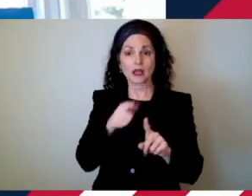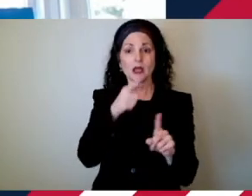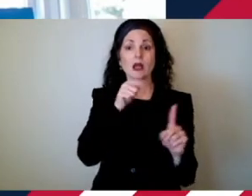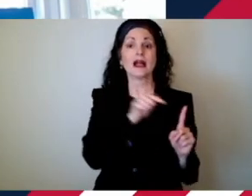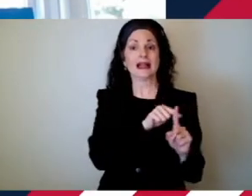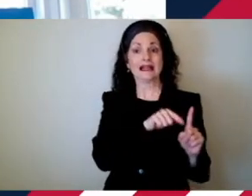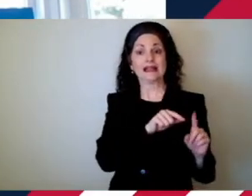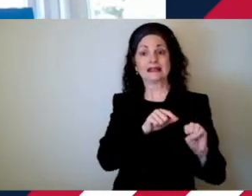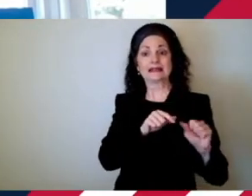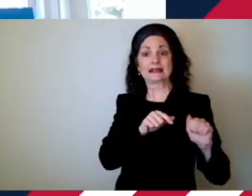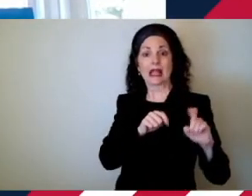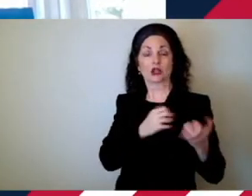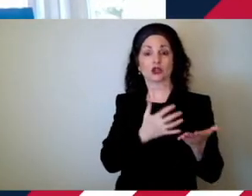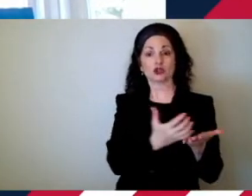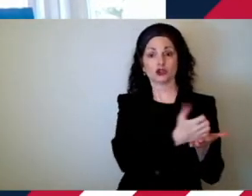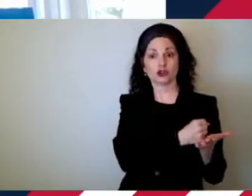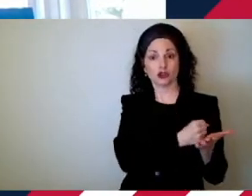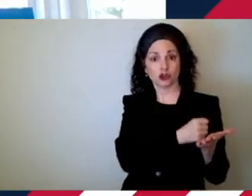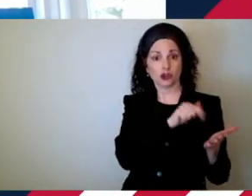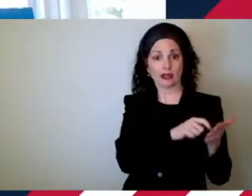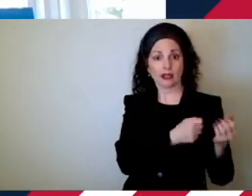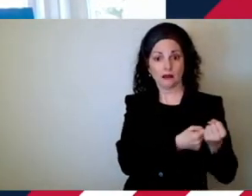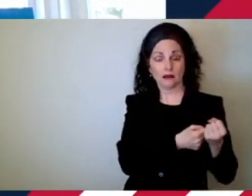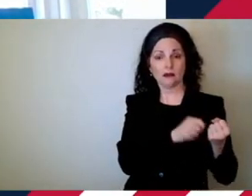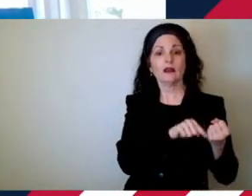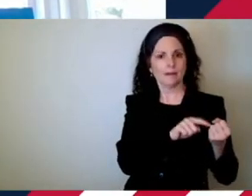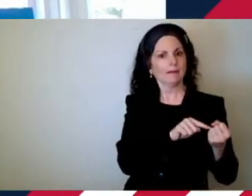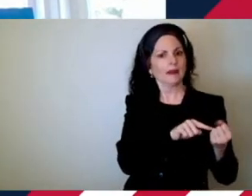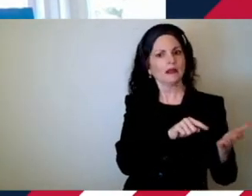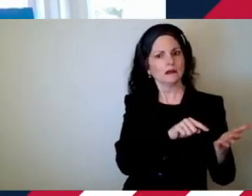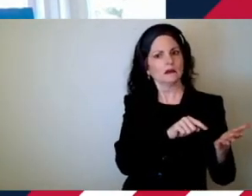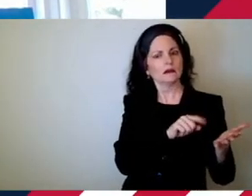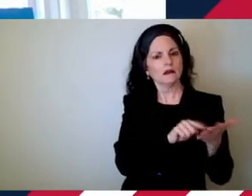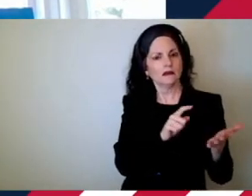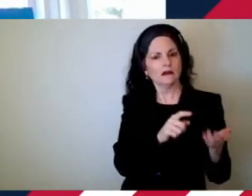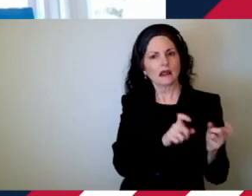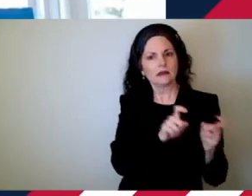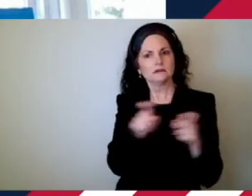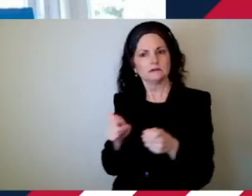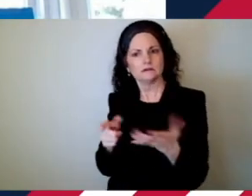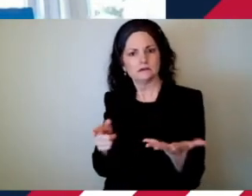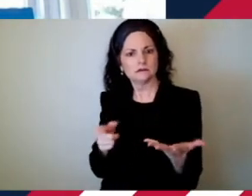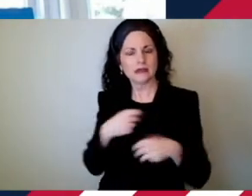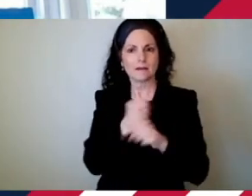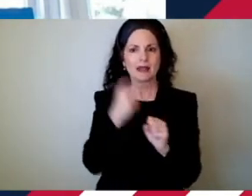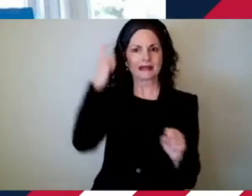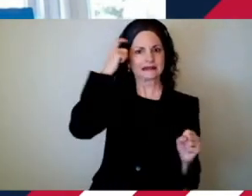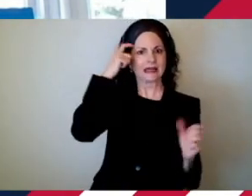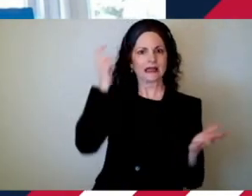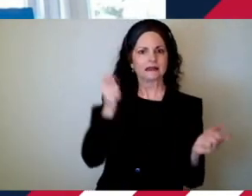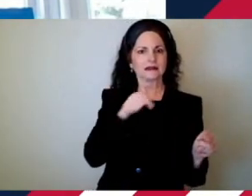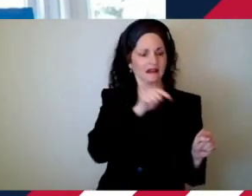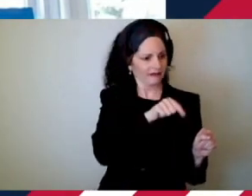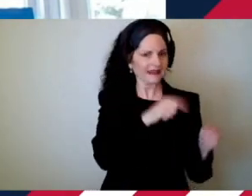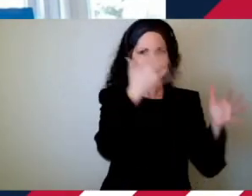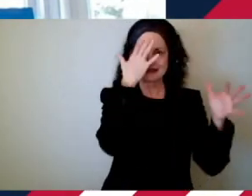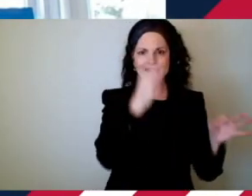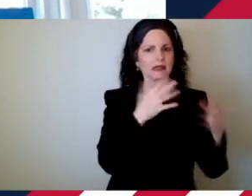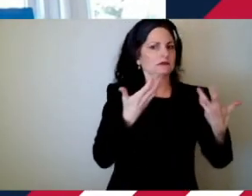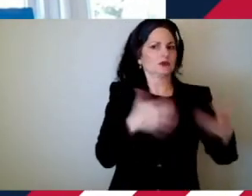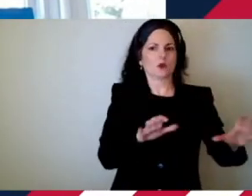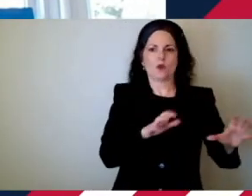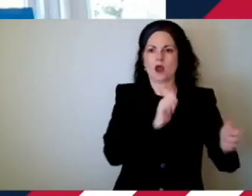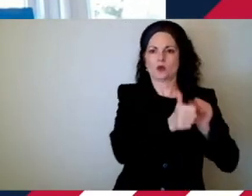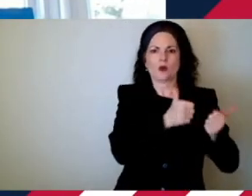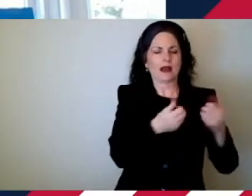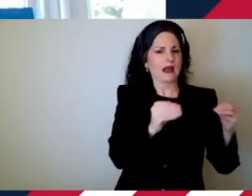were filled by his supporters. This makes sense. A candidate who suspends their campaign should have the